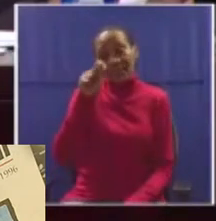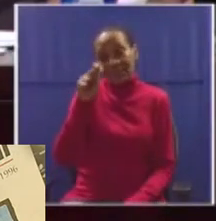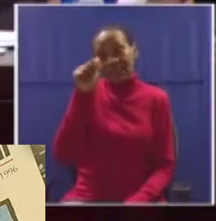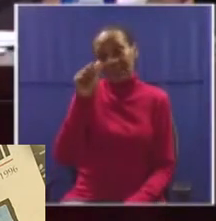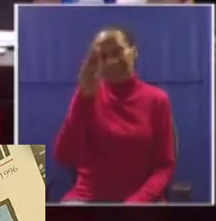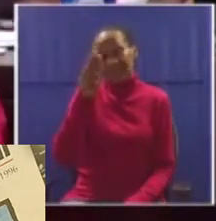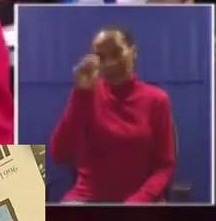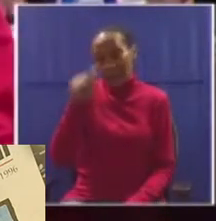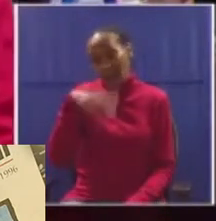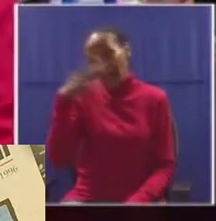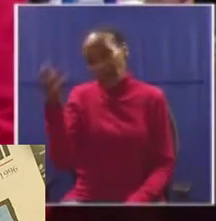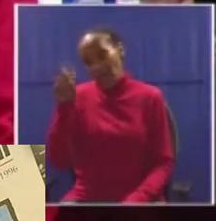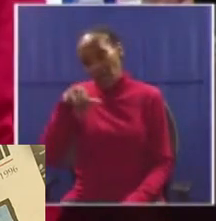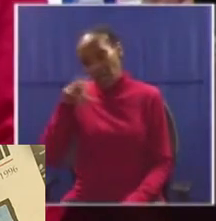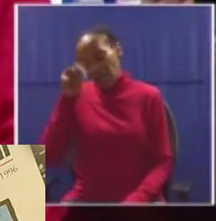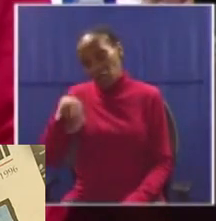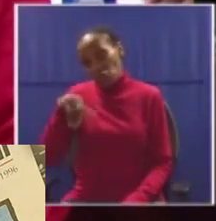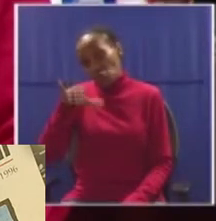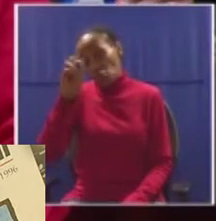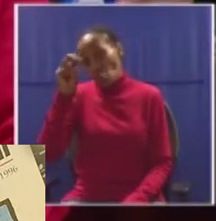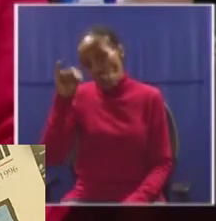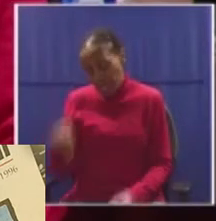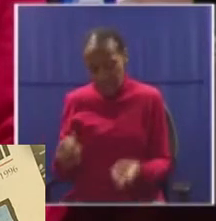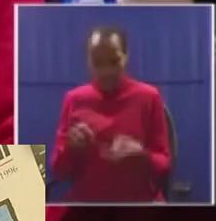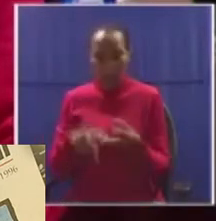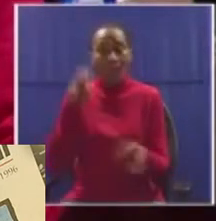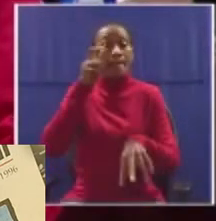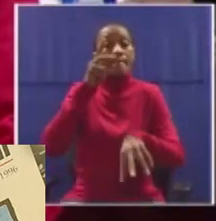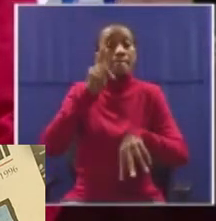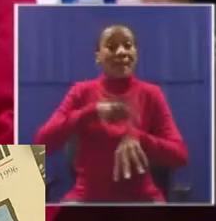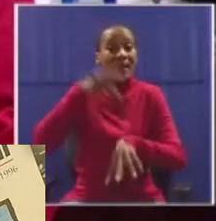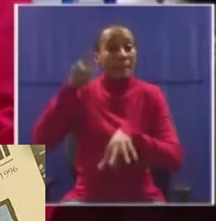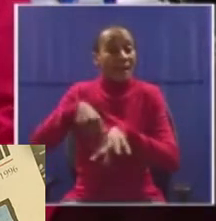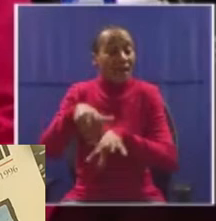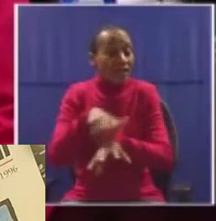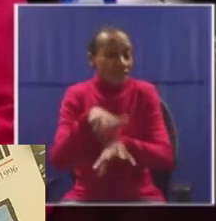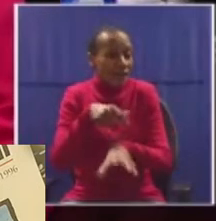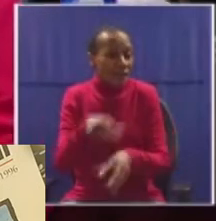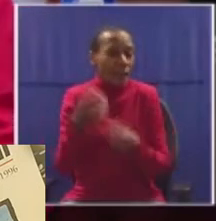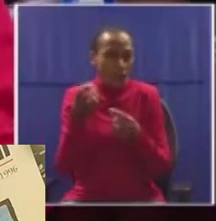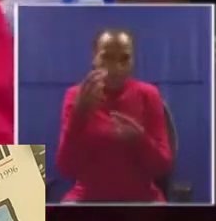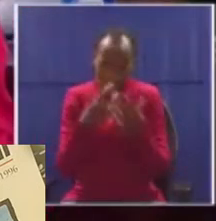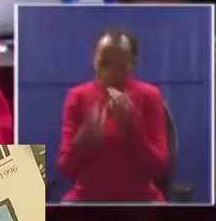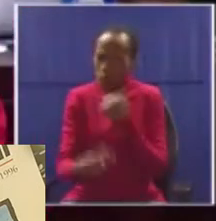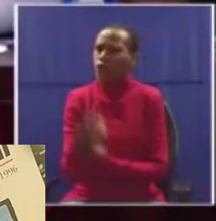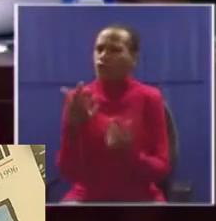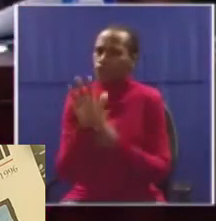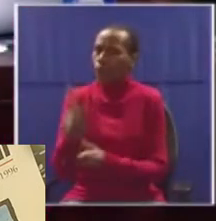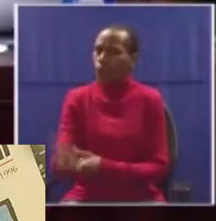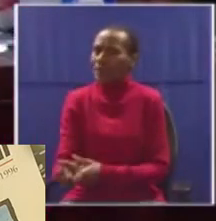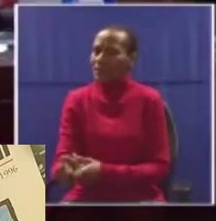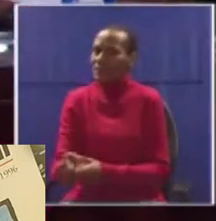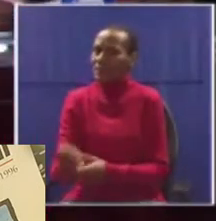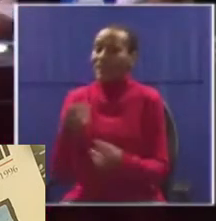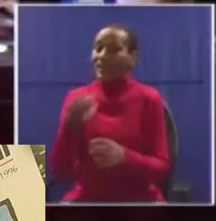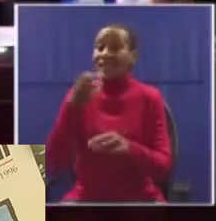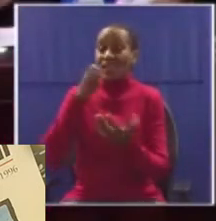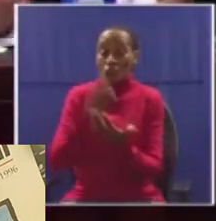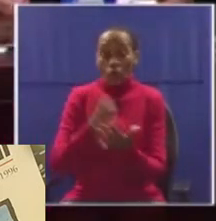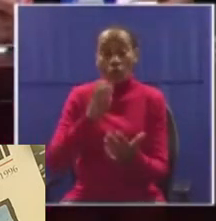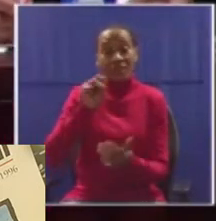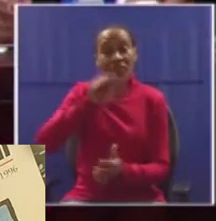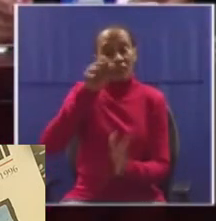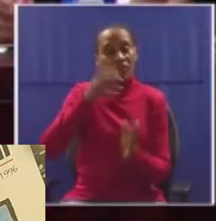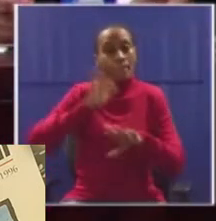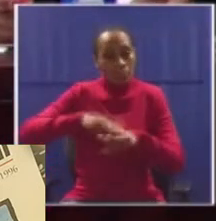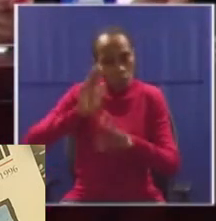the company that owns palapala is an example of why South Africa was greylisted today we are not going to implement